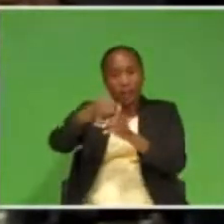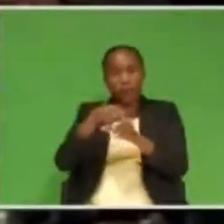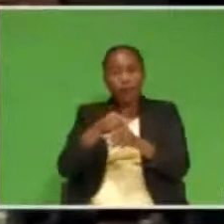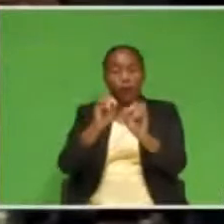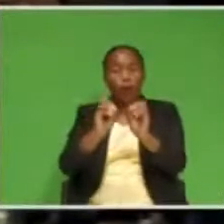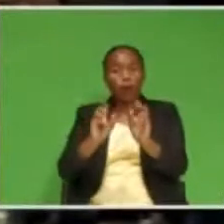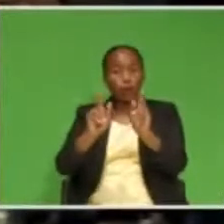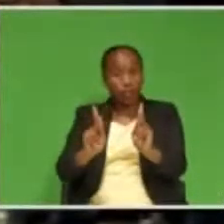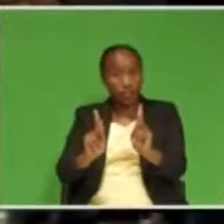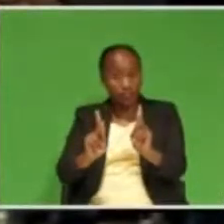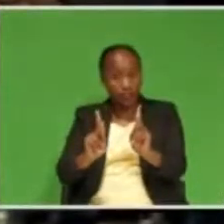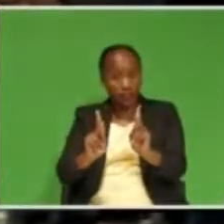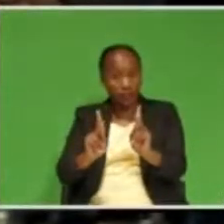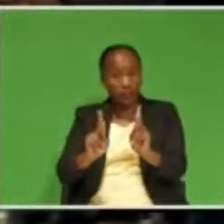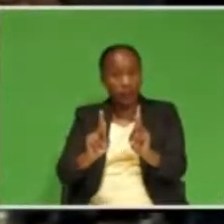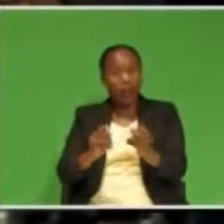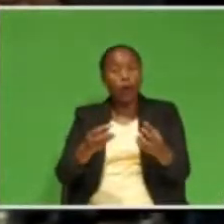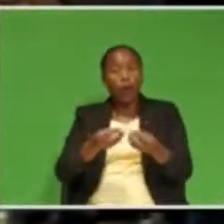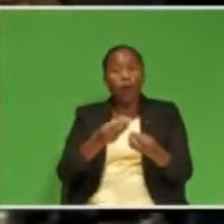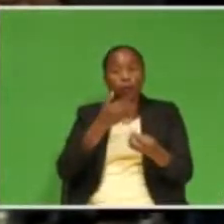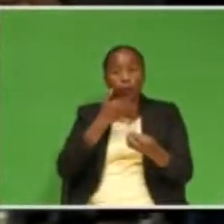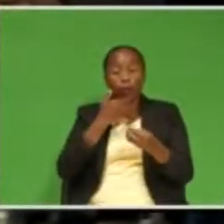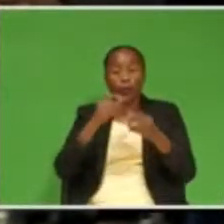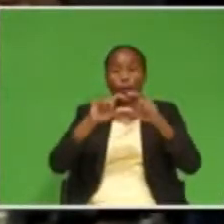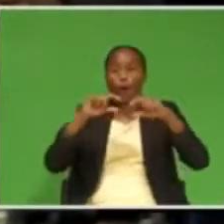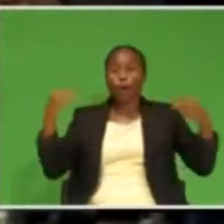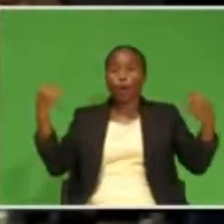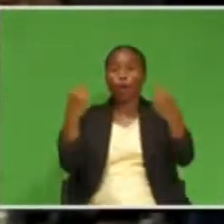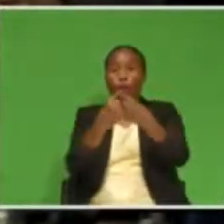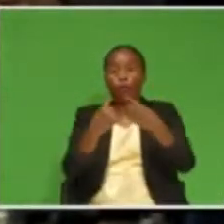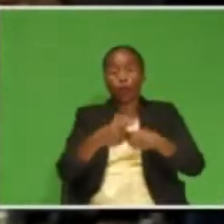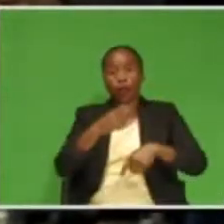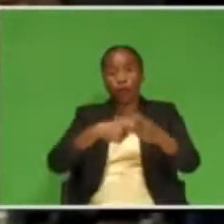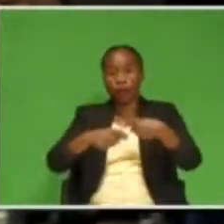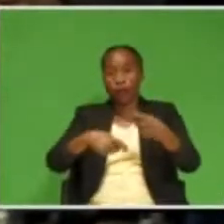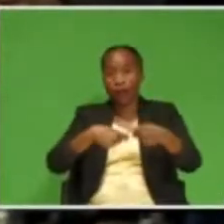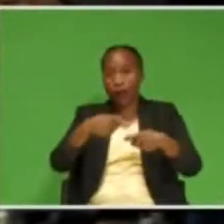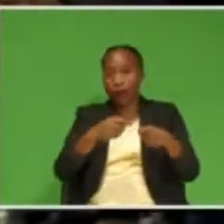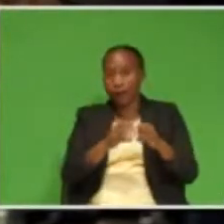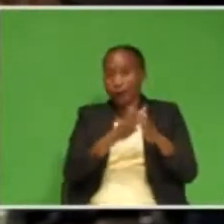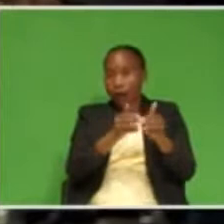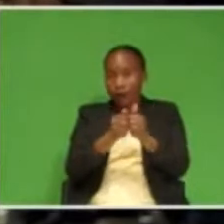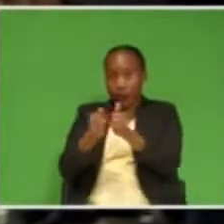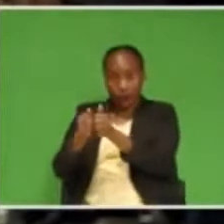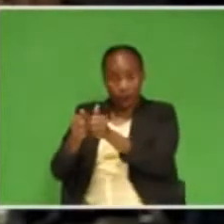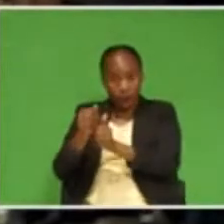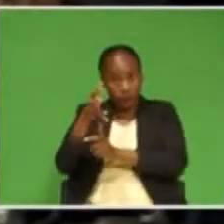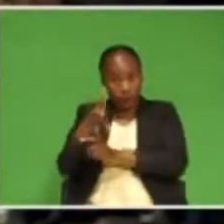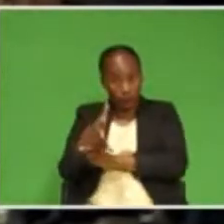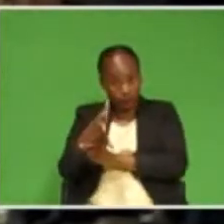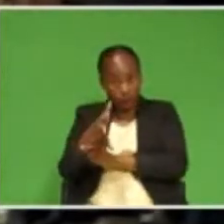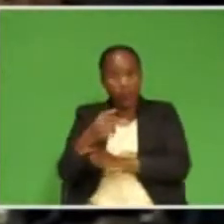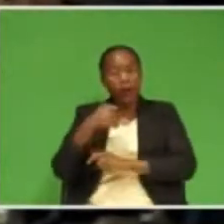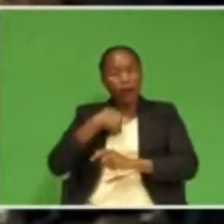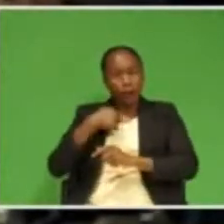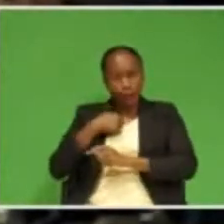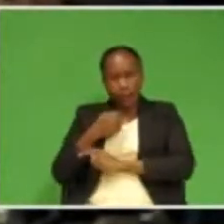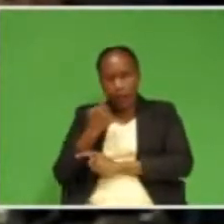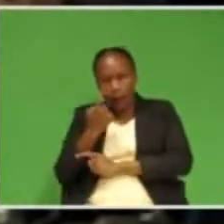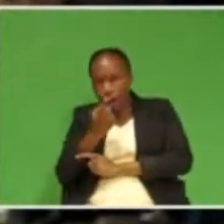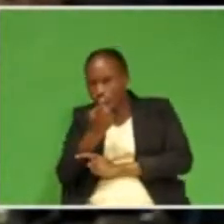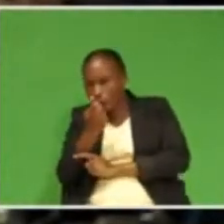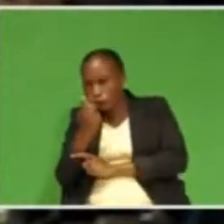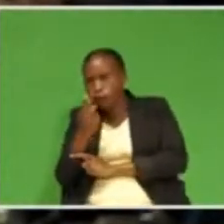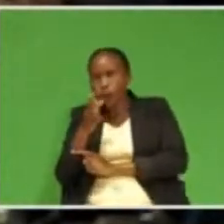opportunities with our global trade partners and will look to attract investment and